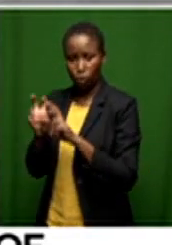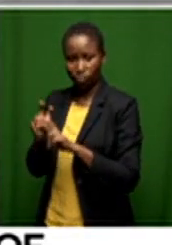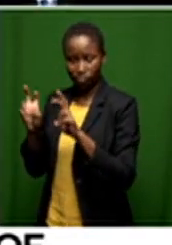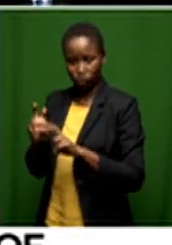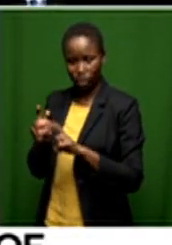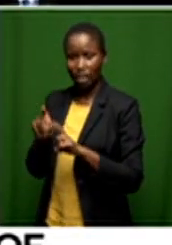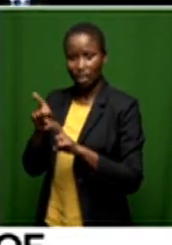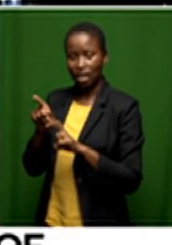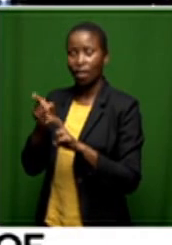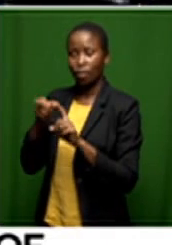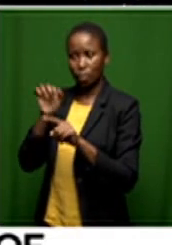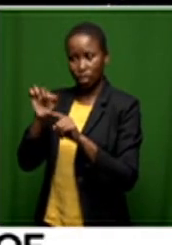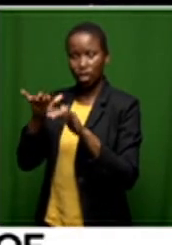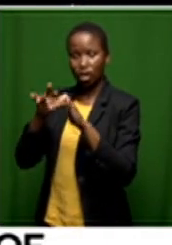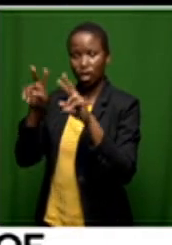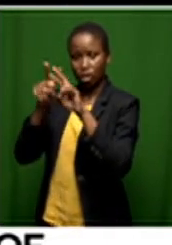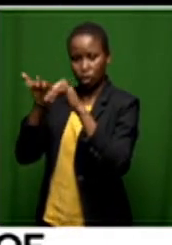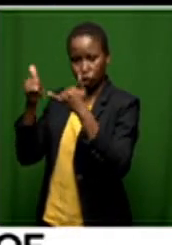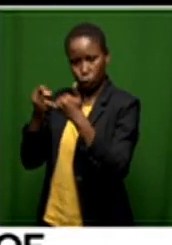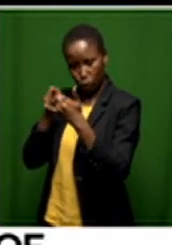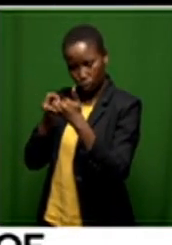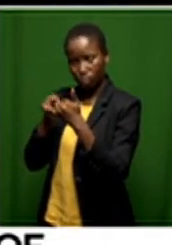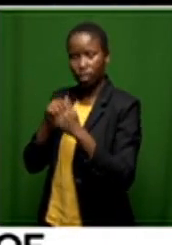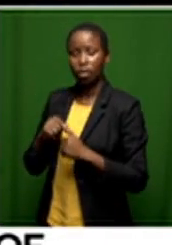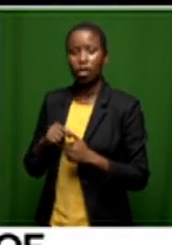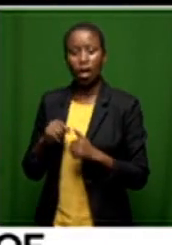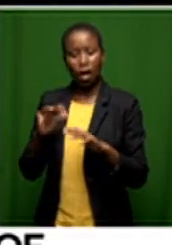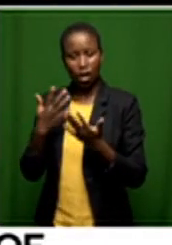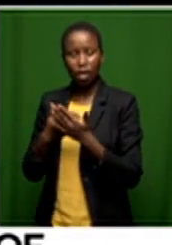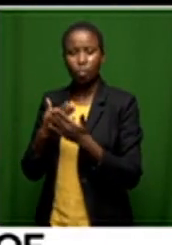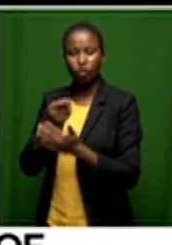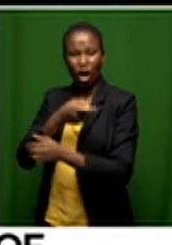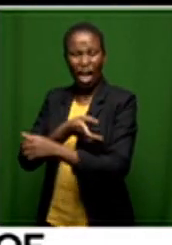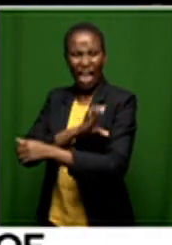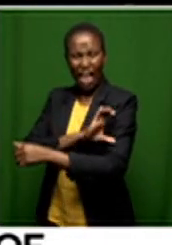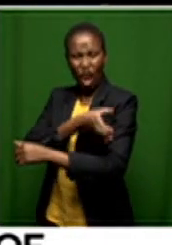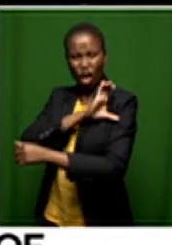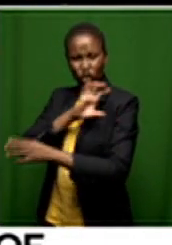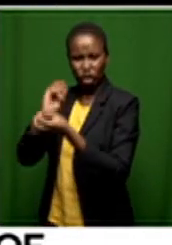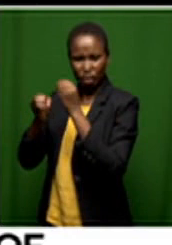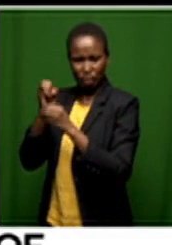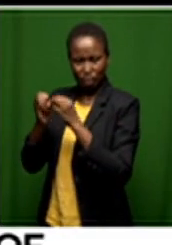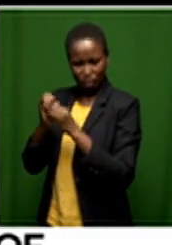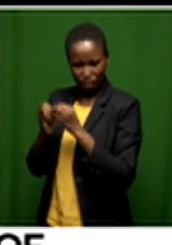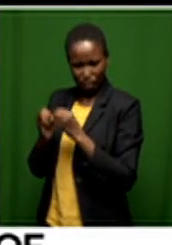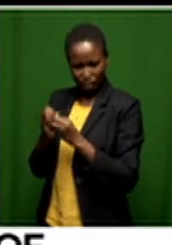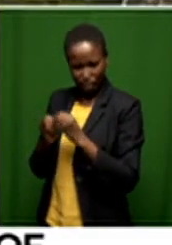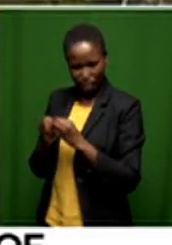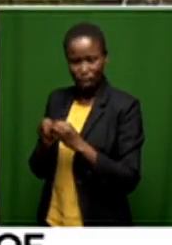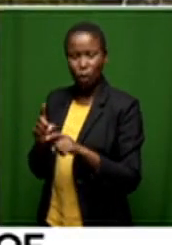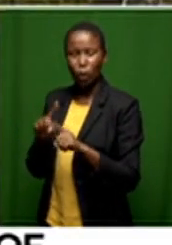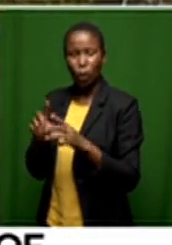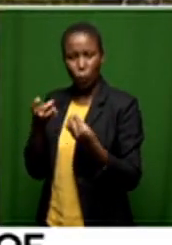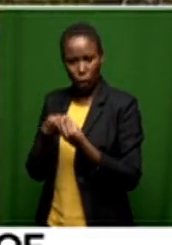of the Eskom coal fleet. Coal still dominates our energy mix. You know, we provide over 80% of our energy needs with coal-fired power